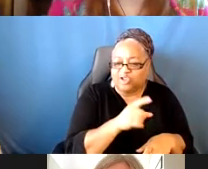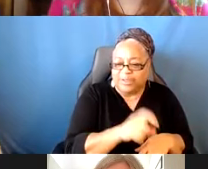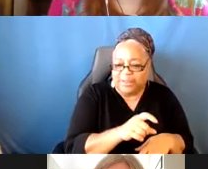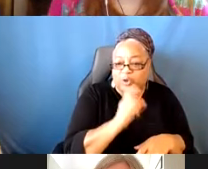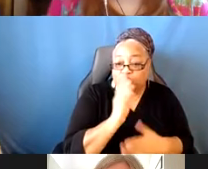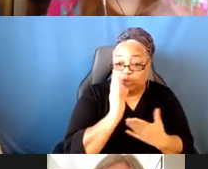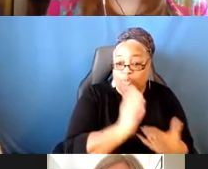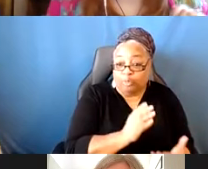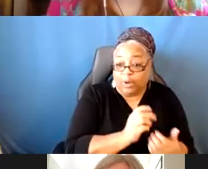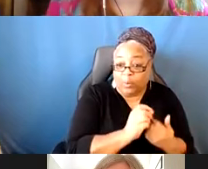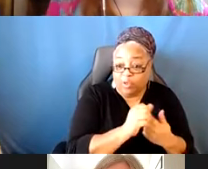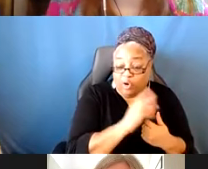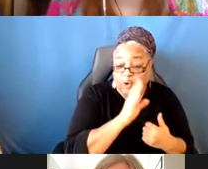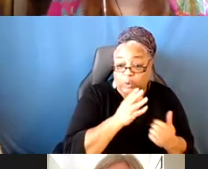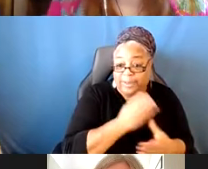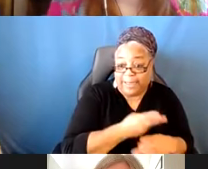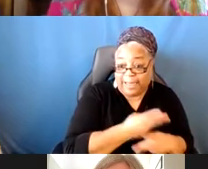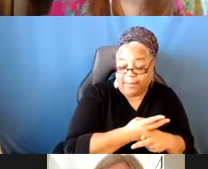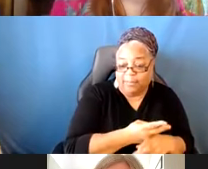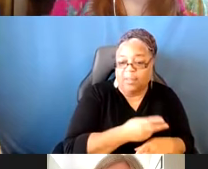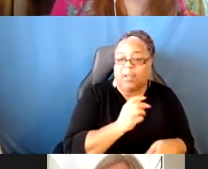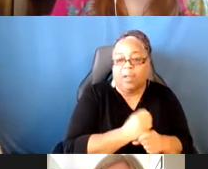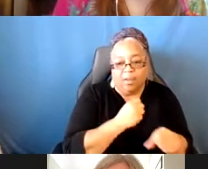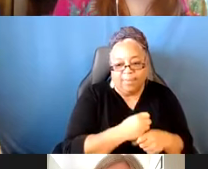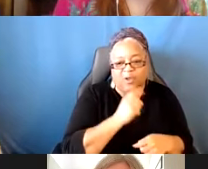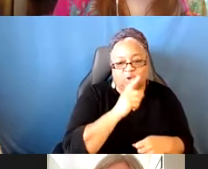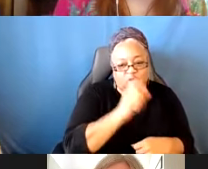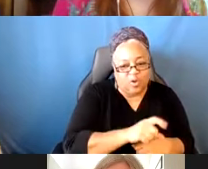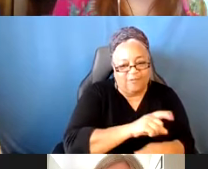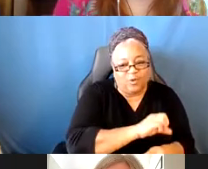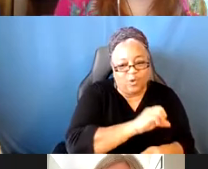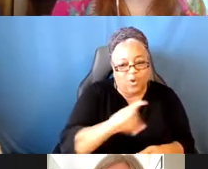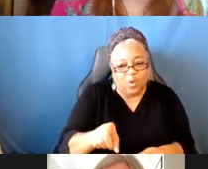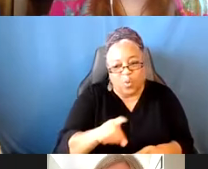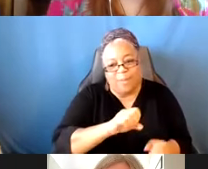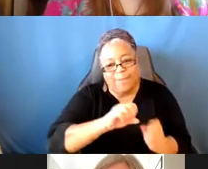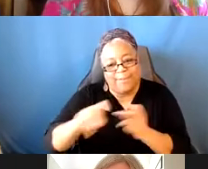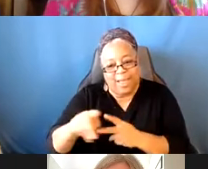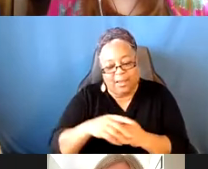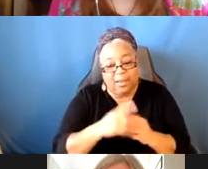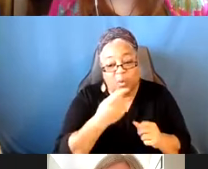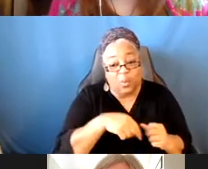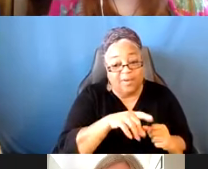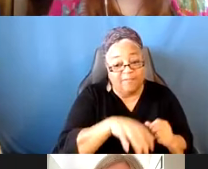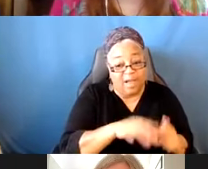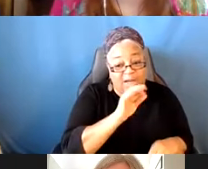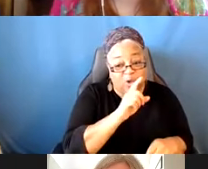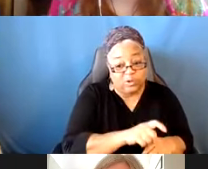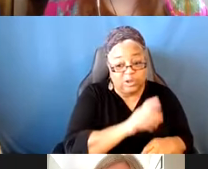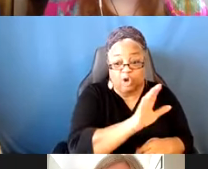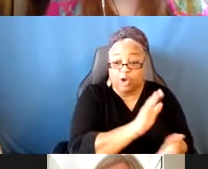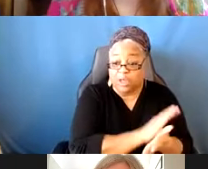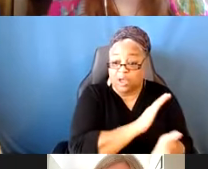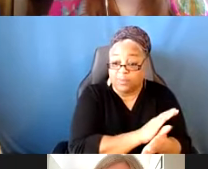her, to make sure she doesn't have to go back? We find out she needs her documents, a change